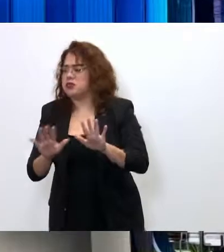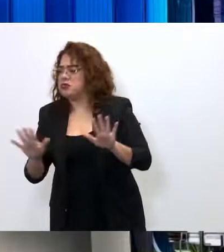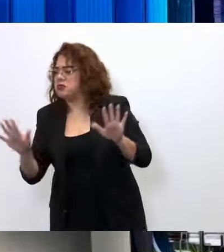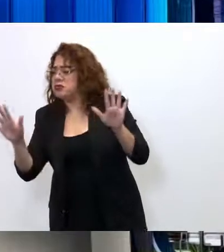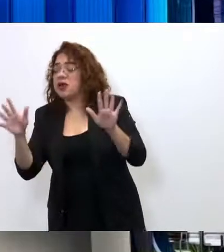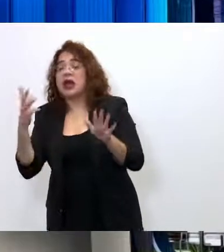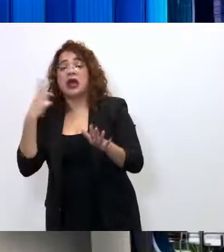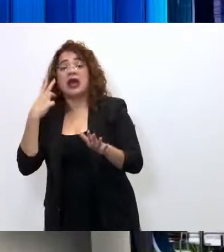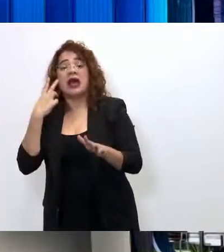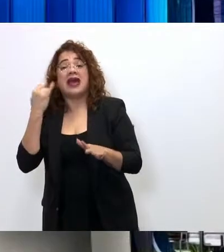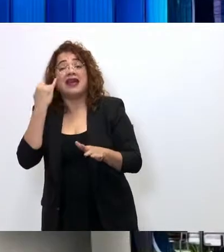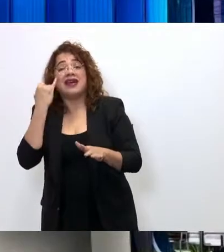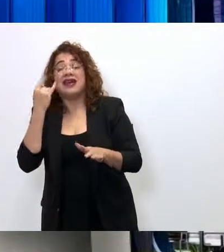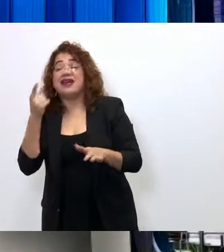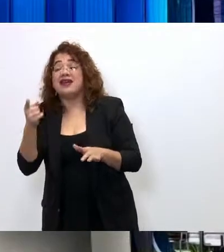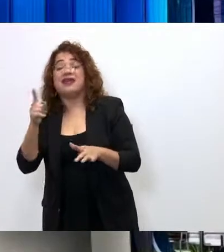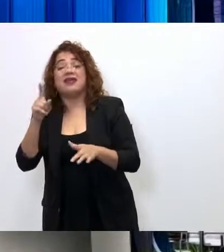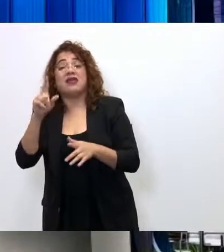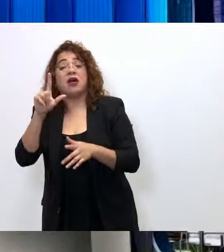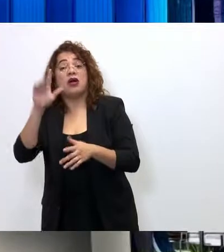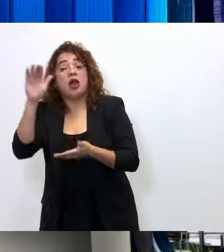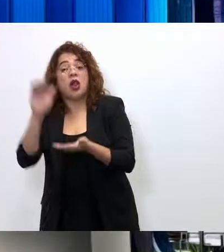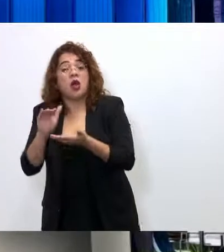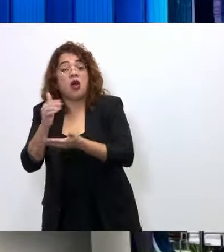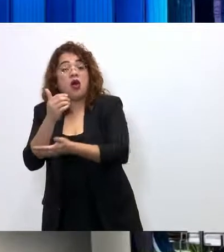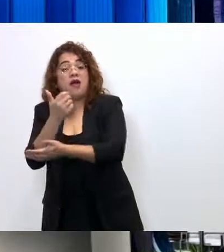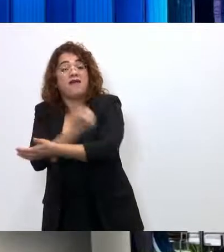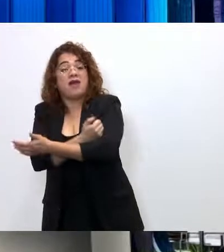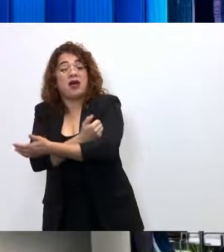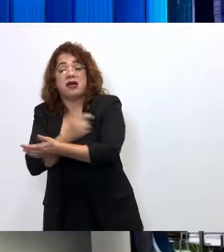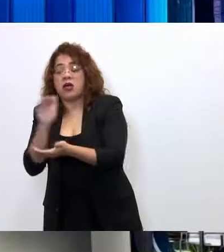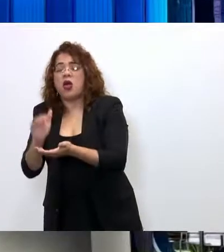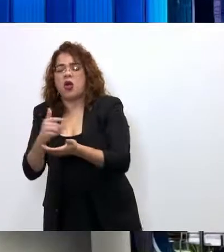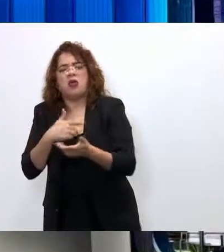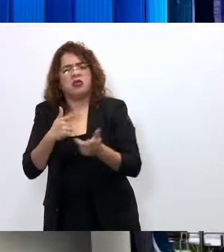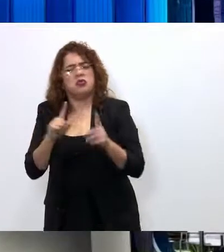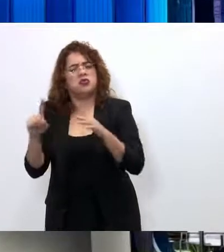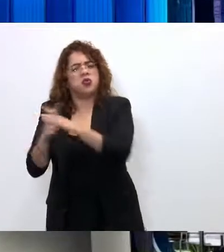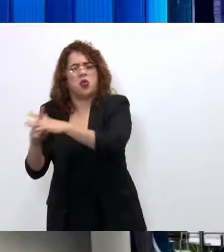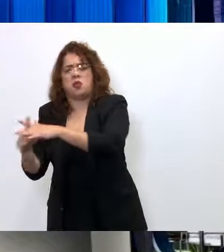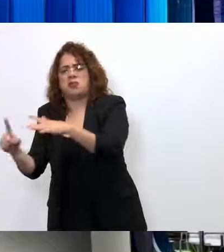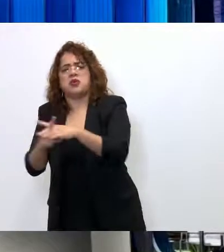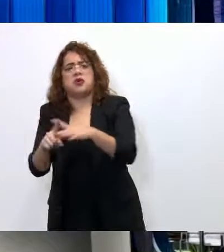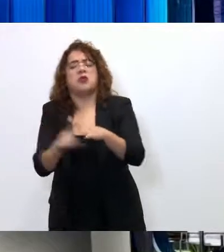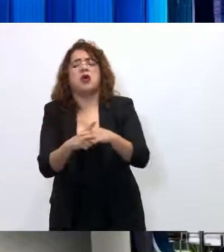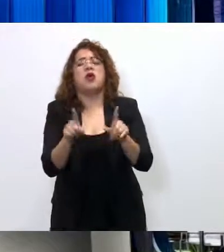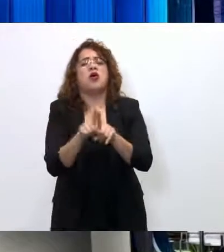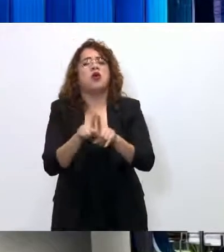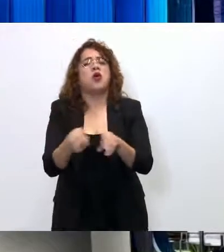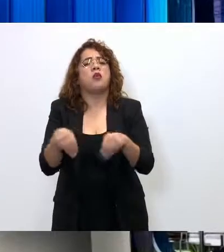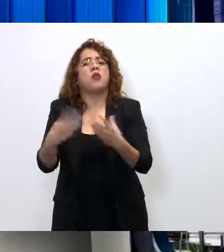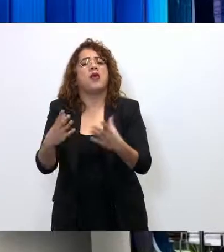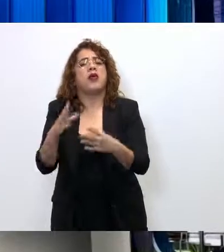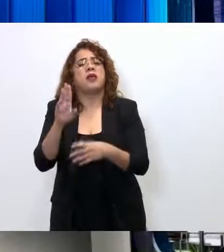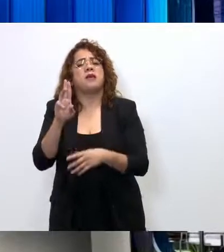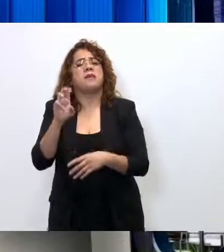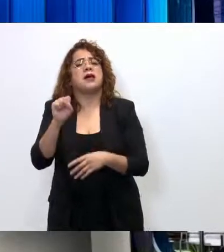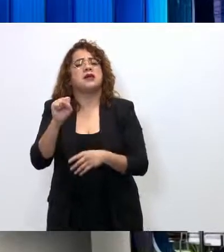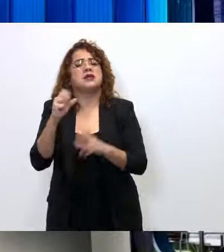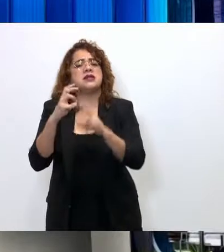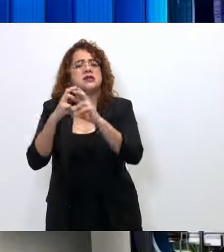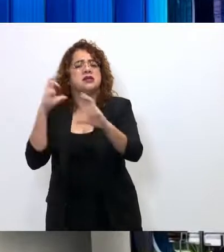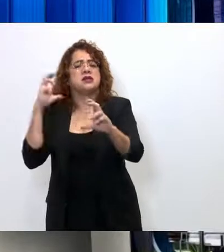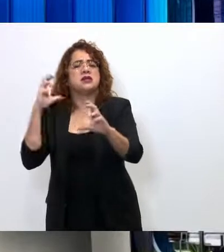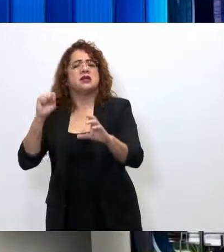lower. So that is in progress. We'll also be implementing a bus shuttle from various communities that have been hardest